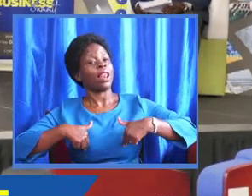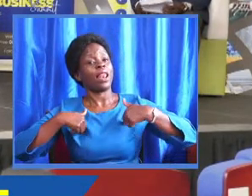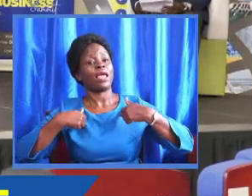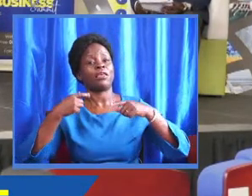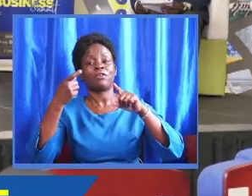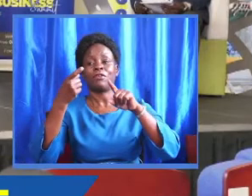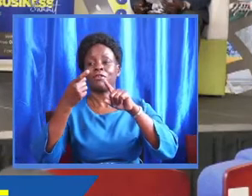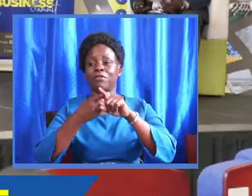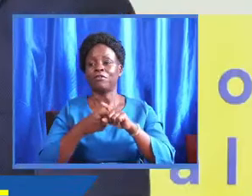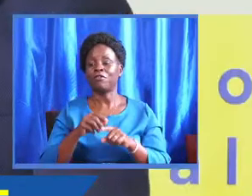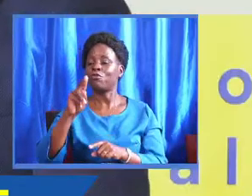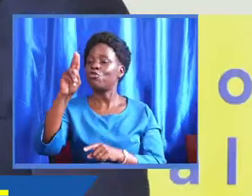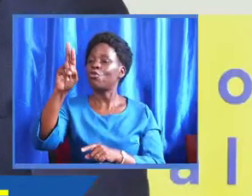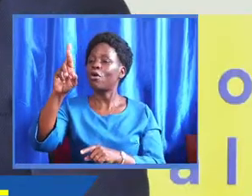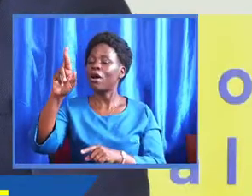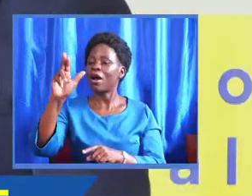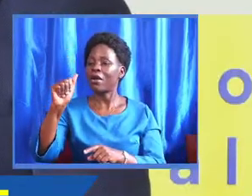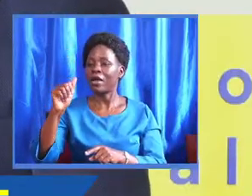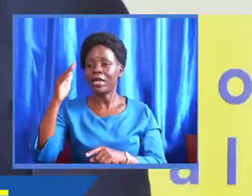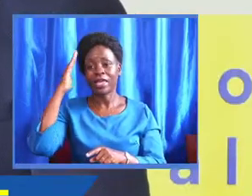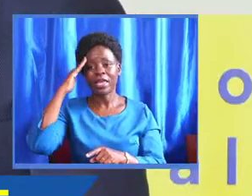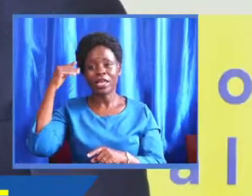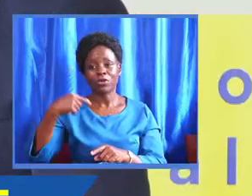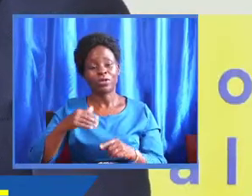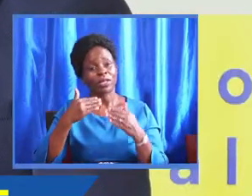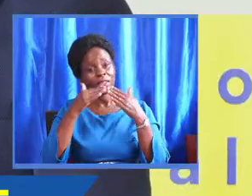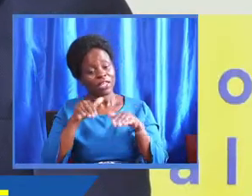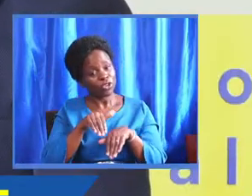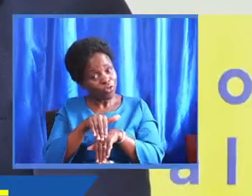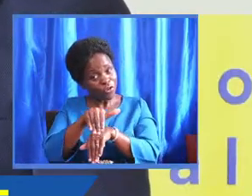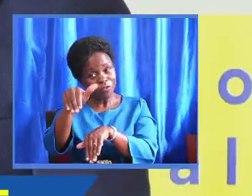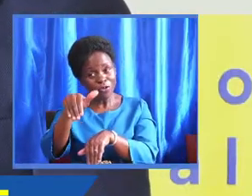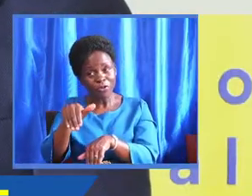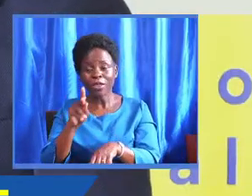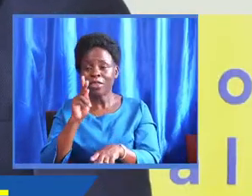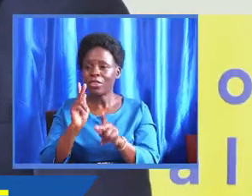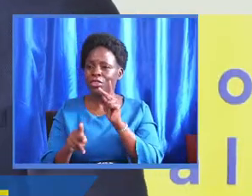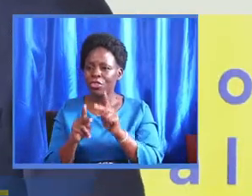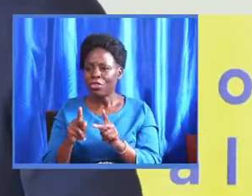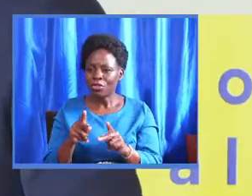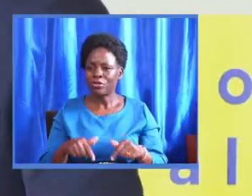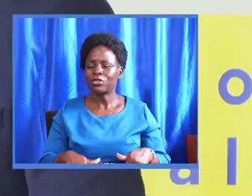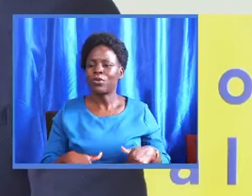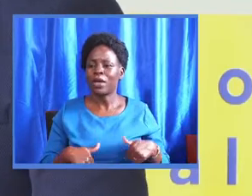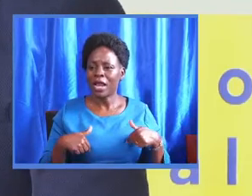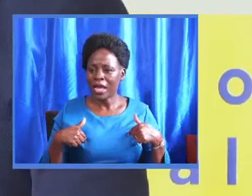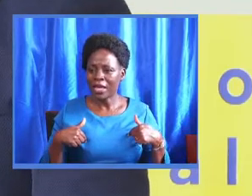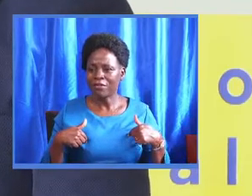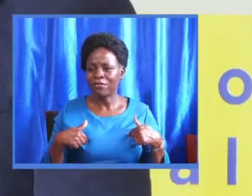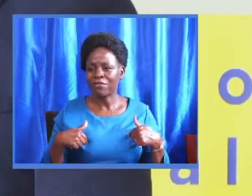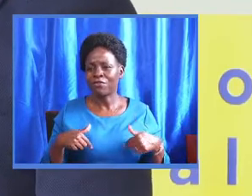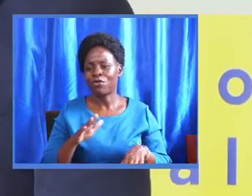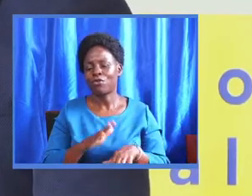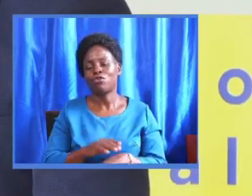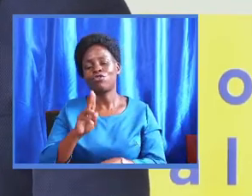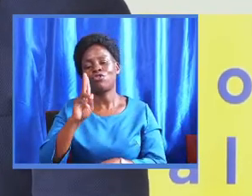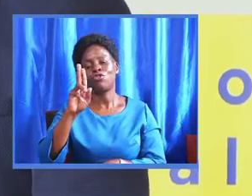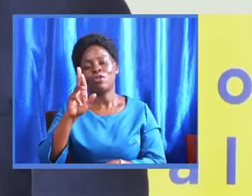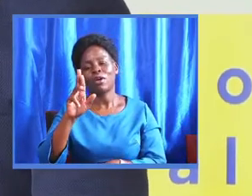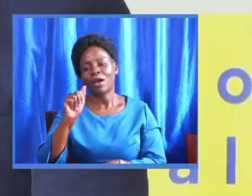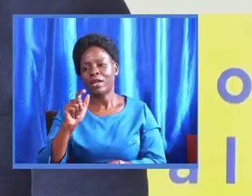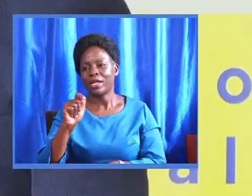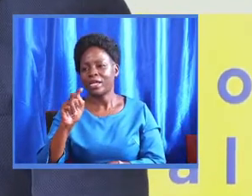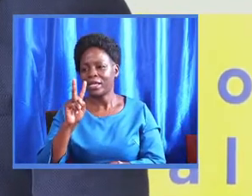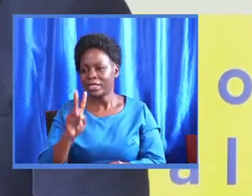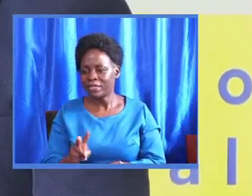Nakawa at the URA headquarters. Thank you for watching us, those who were live on URA TV on YouTube